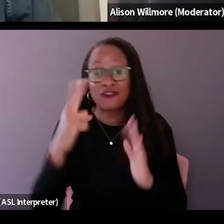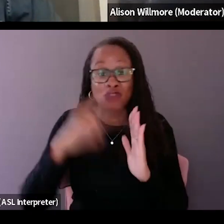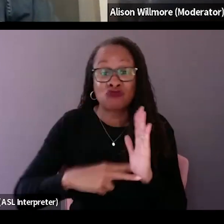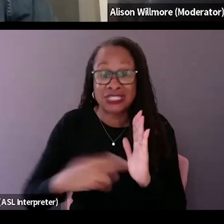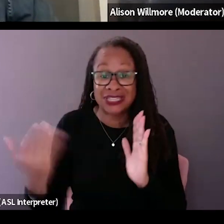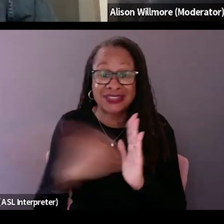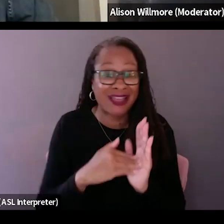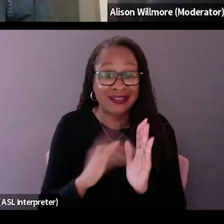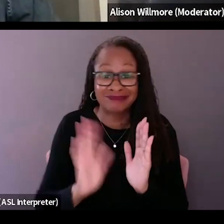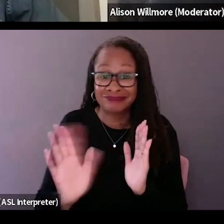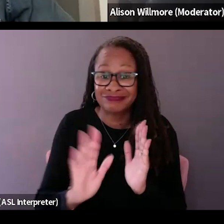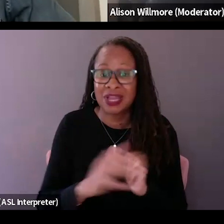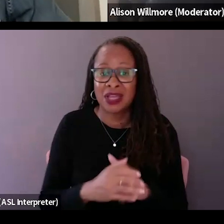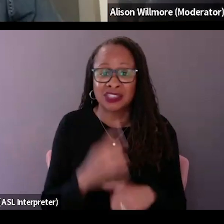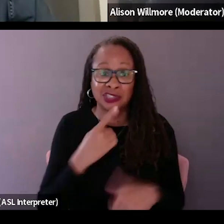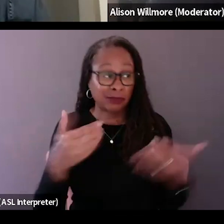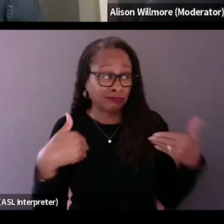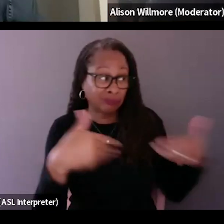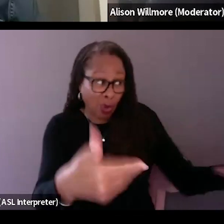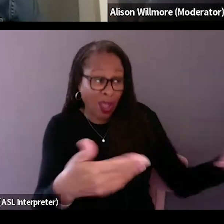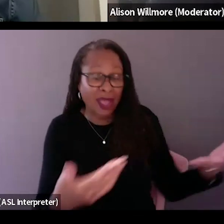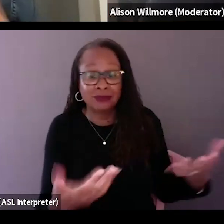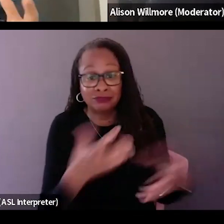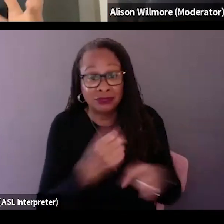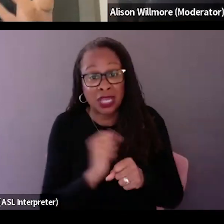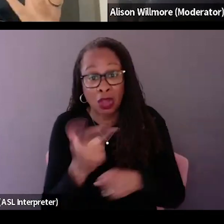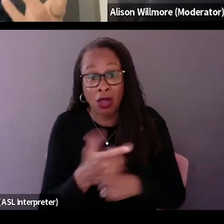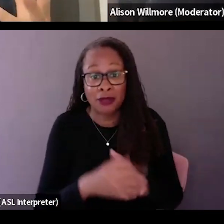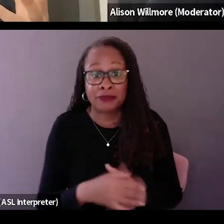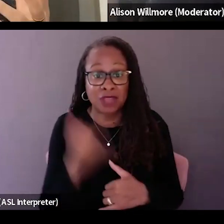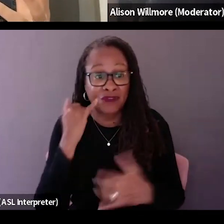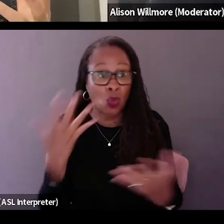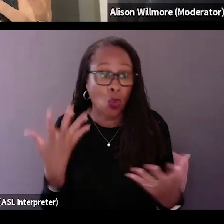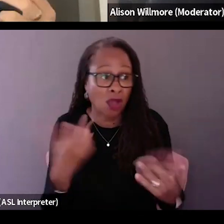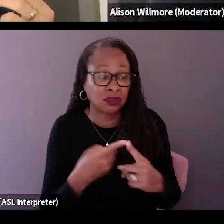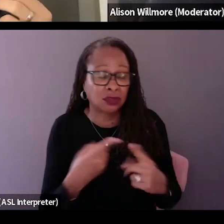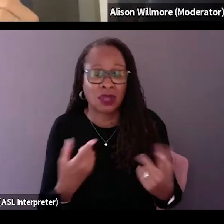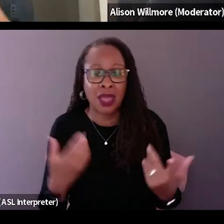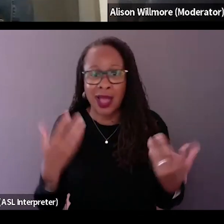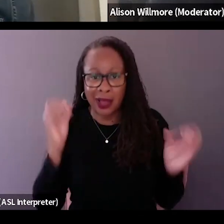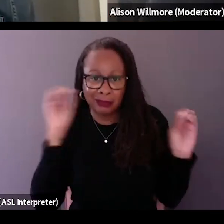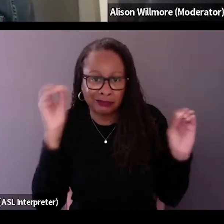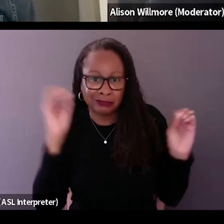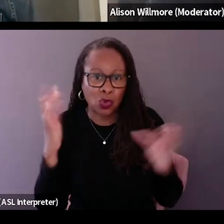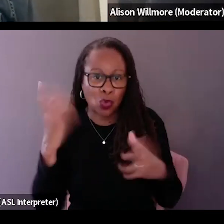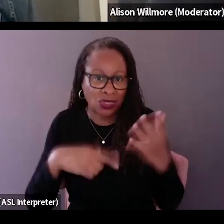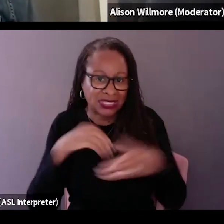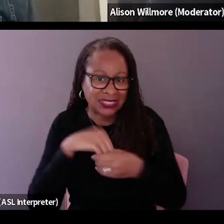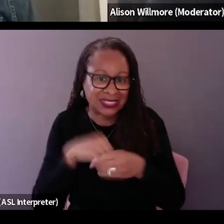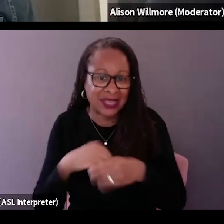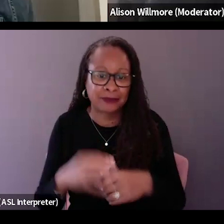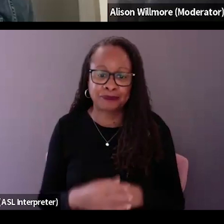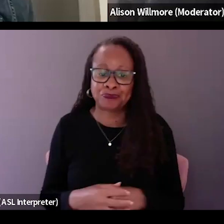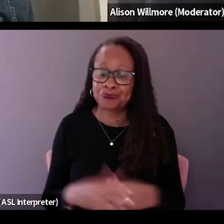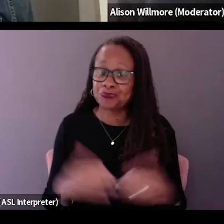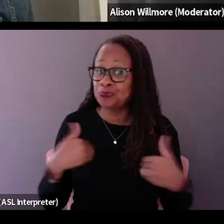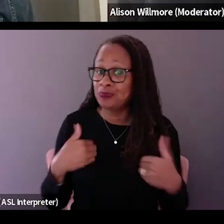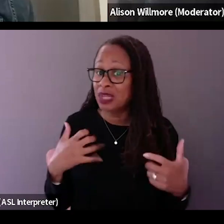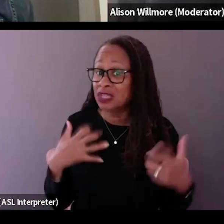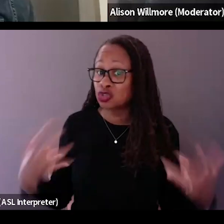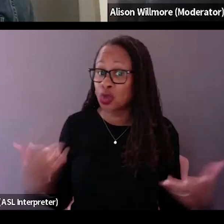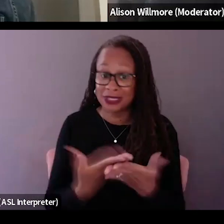take them if you want them. I have no idea what's in them. We had so much stuff that we ended up renting a cargo